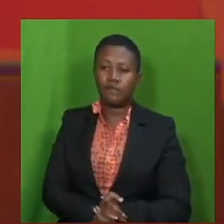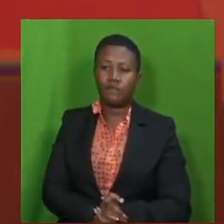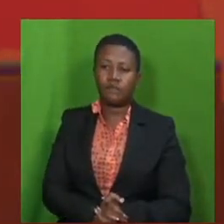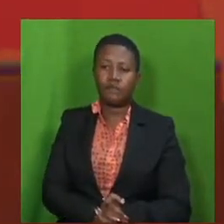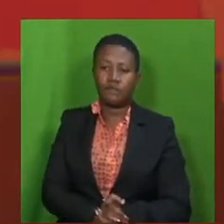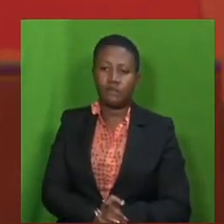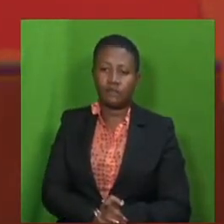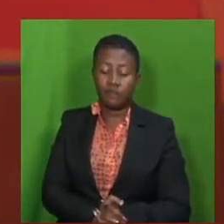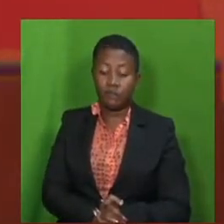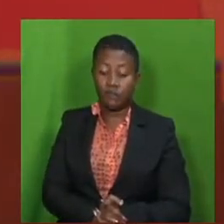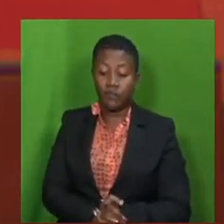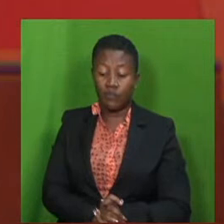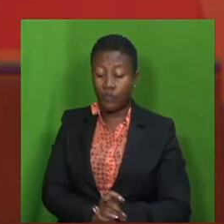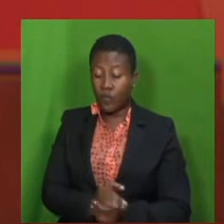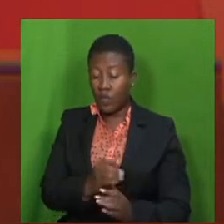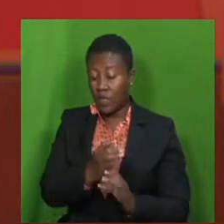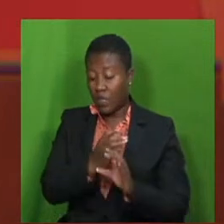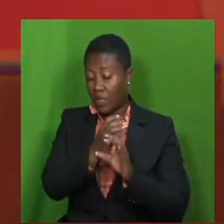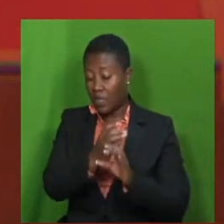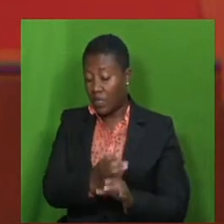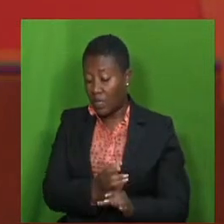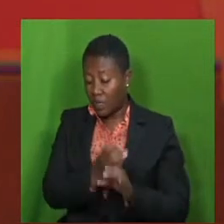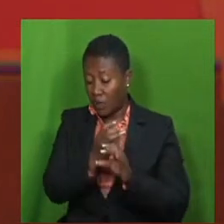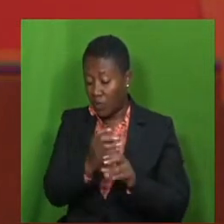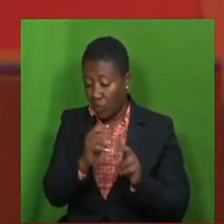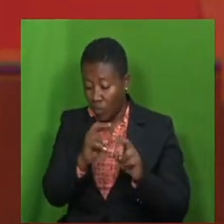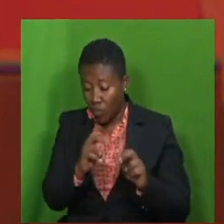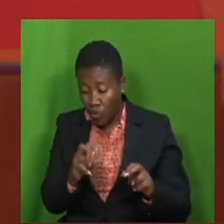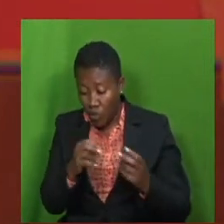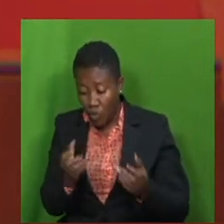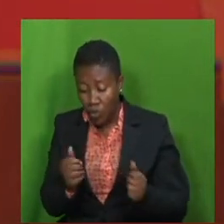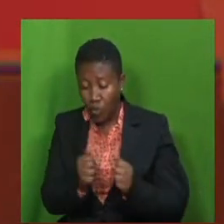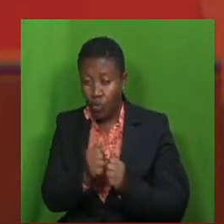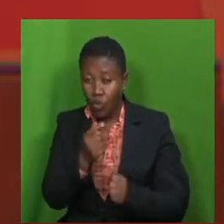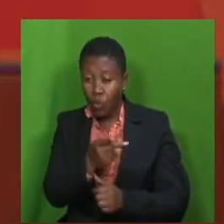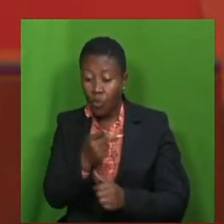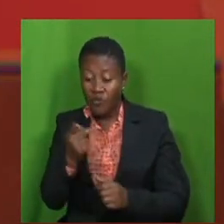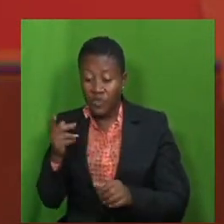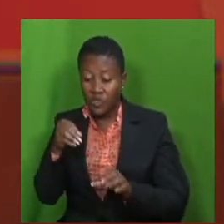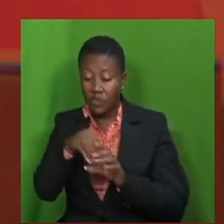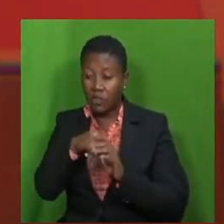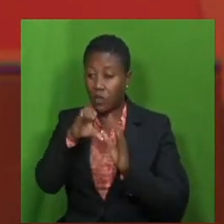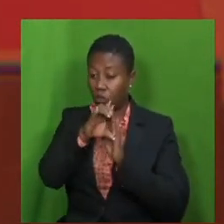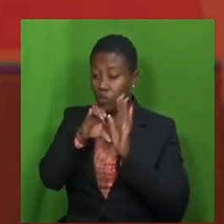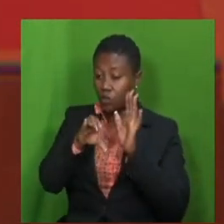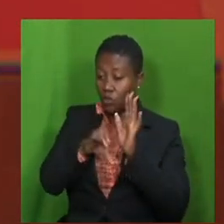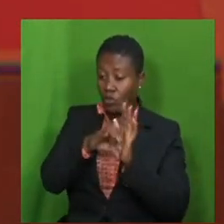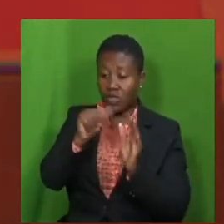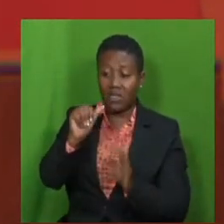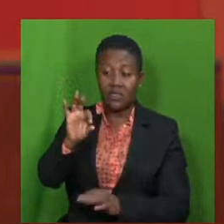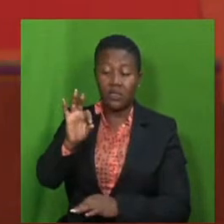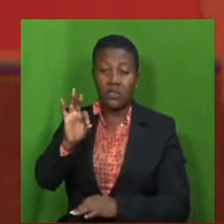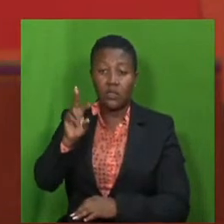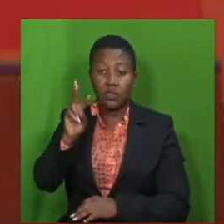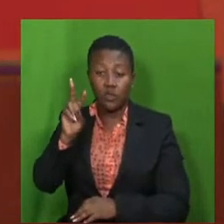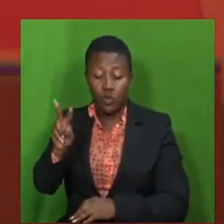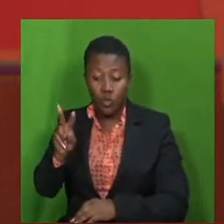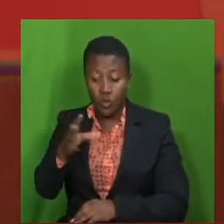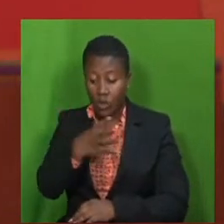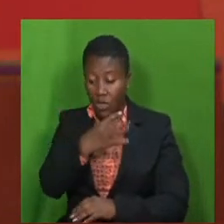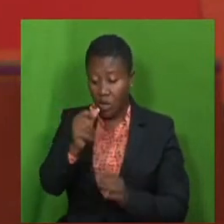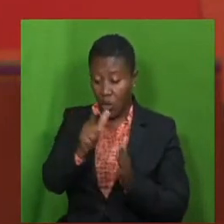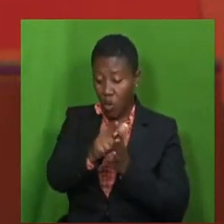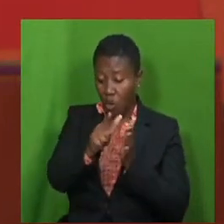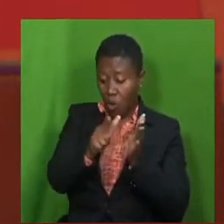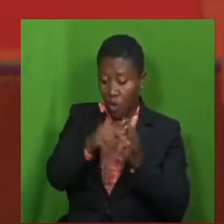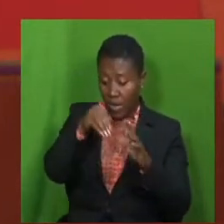A careful gleaning of the provisions of the Constitution 1992 and the Standing Orders of the